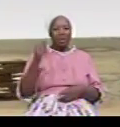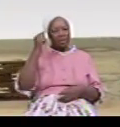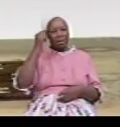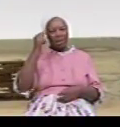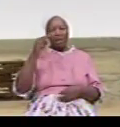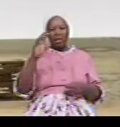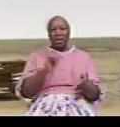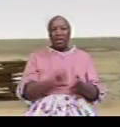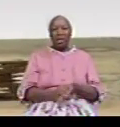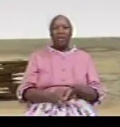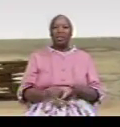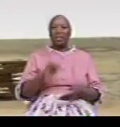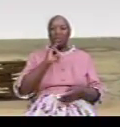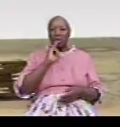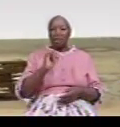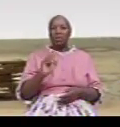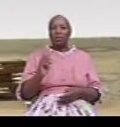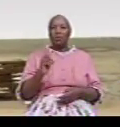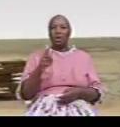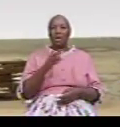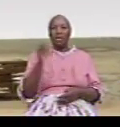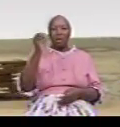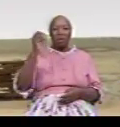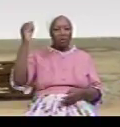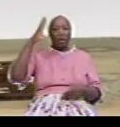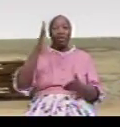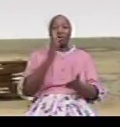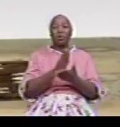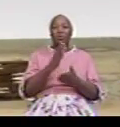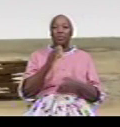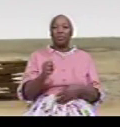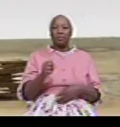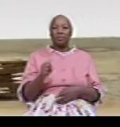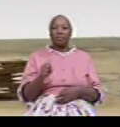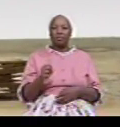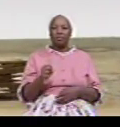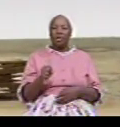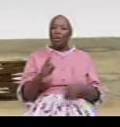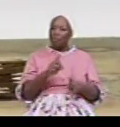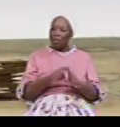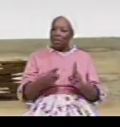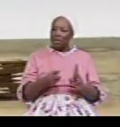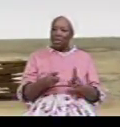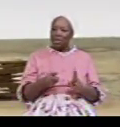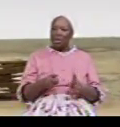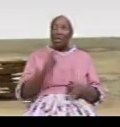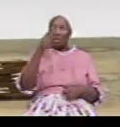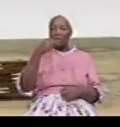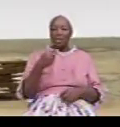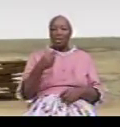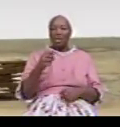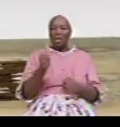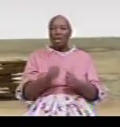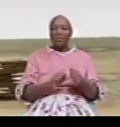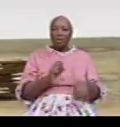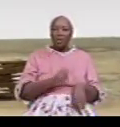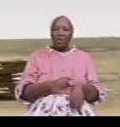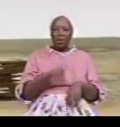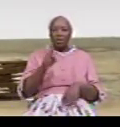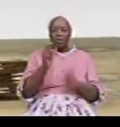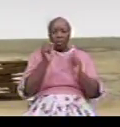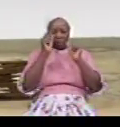that is where grace stops. But he says, every time you wake